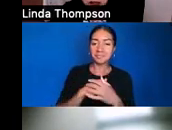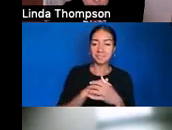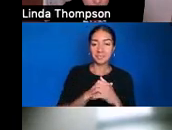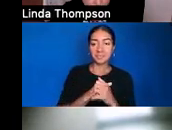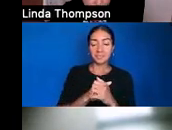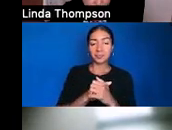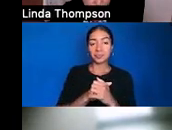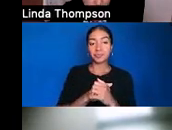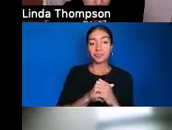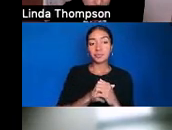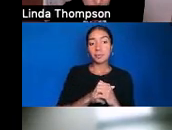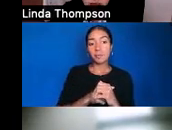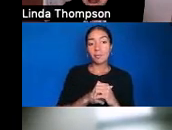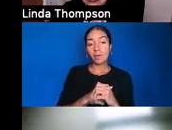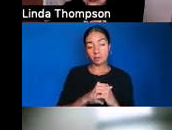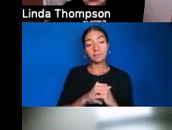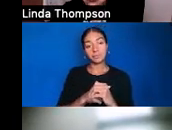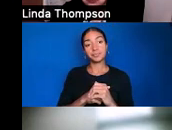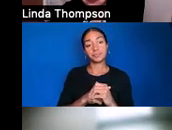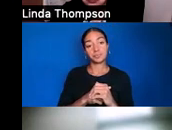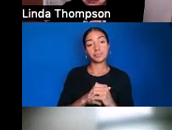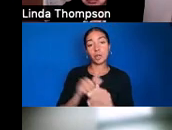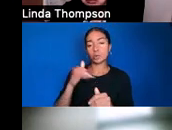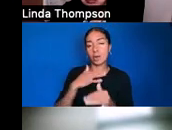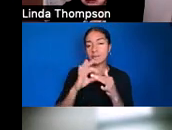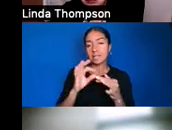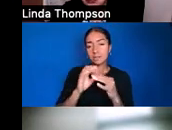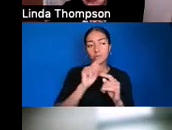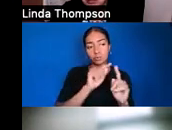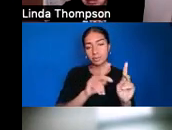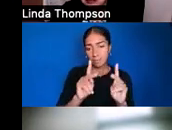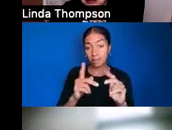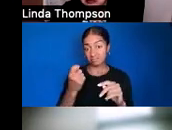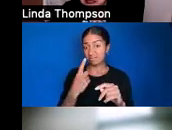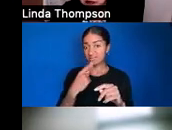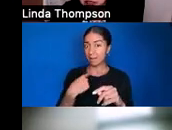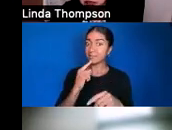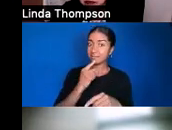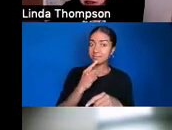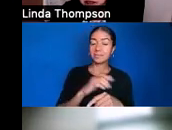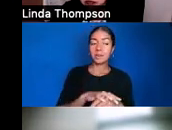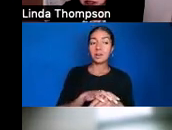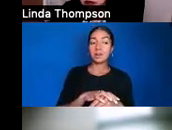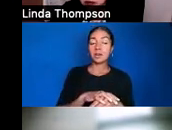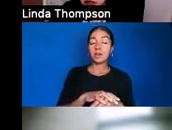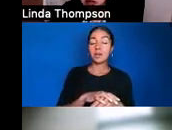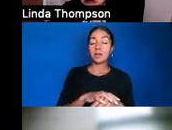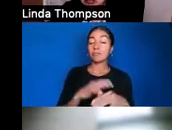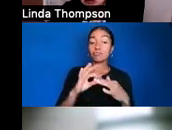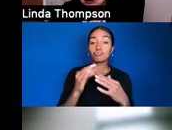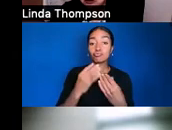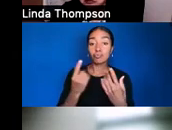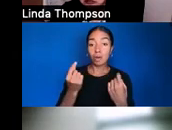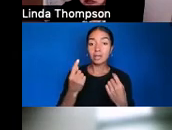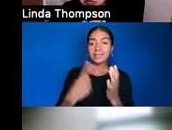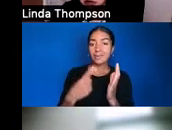You also, I have said this to people and I mean it, that sometimes what's going on with